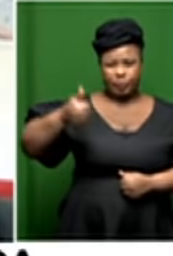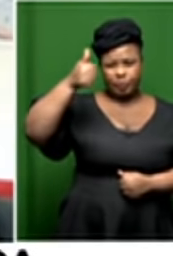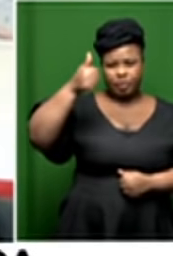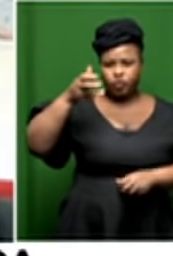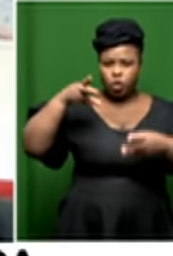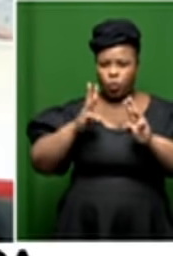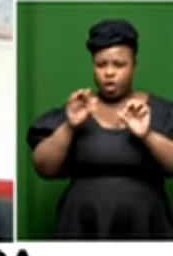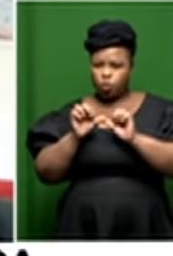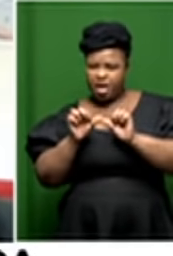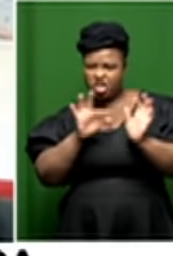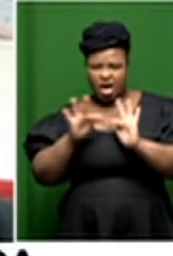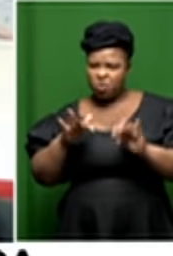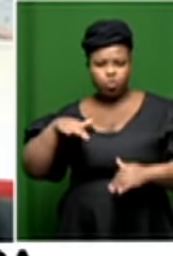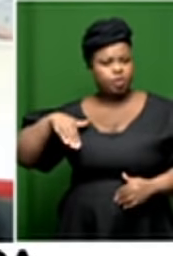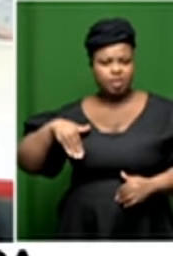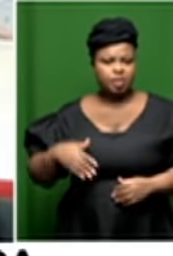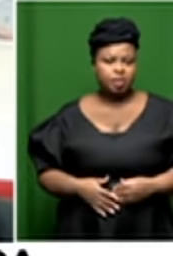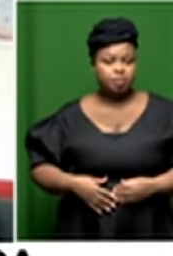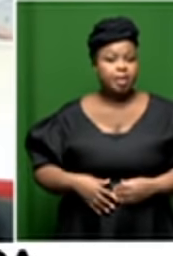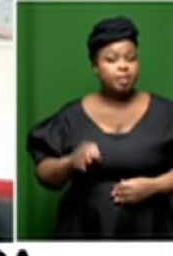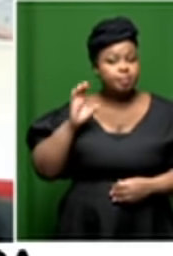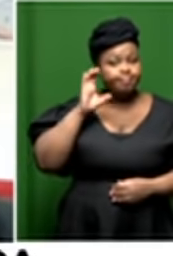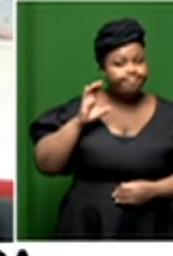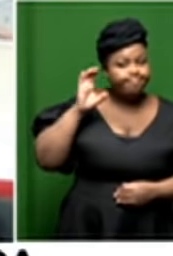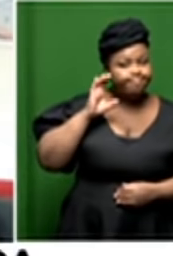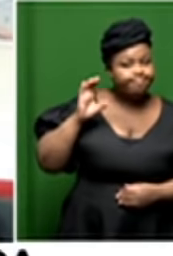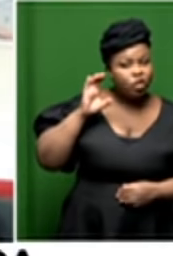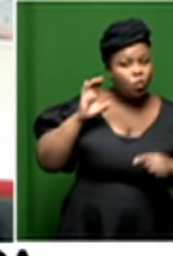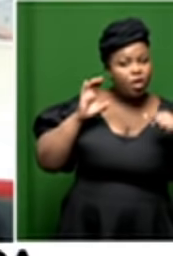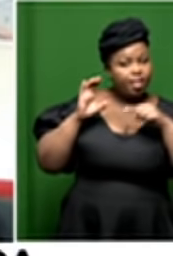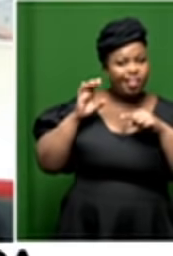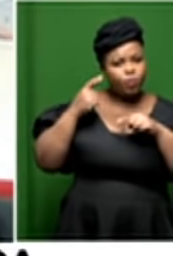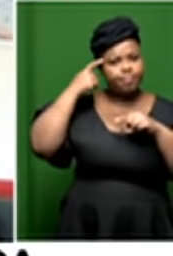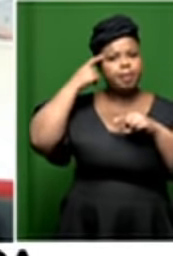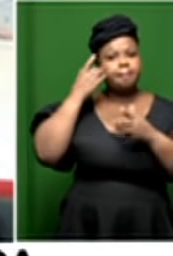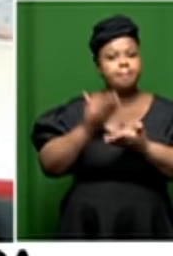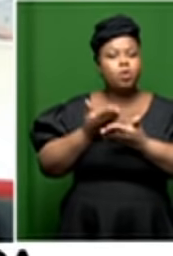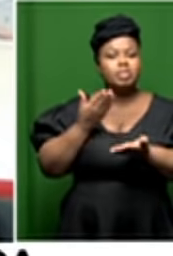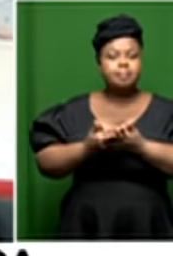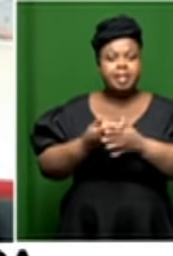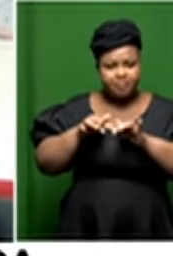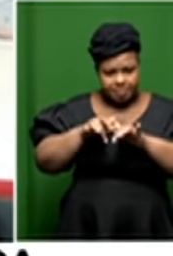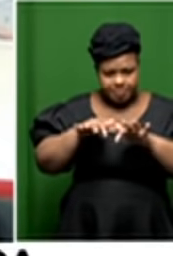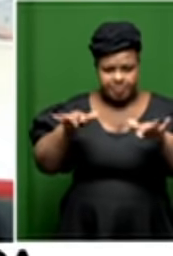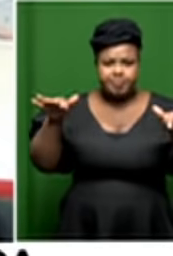used. So it's a variant that we're watching because we think it has the potential to have